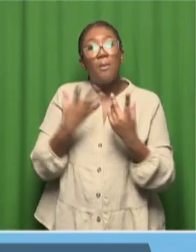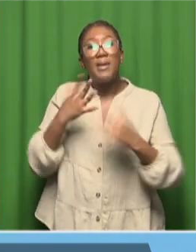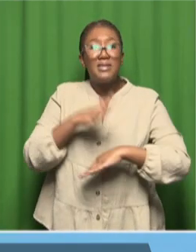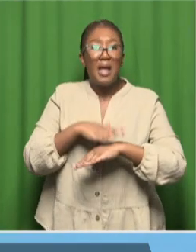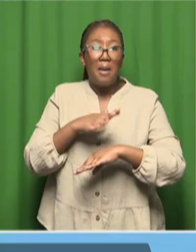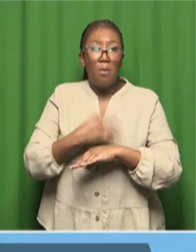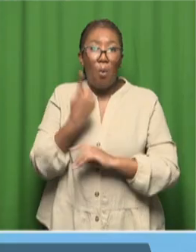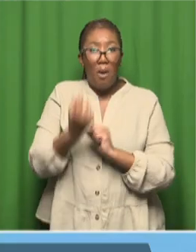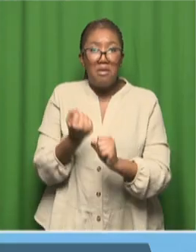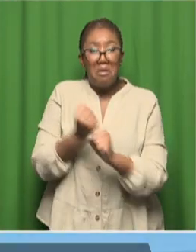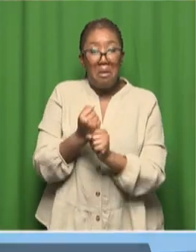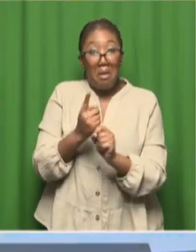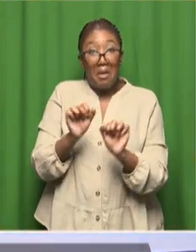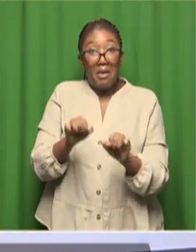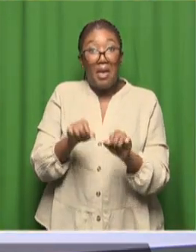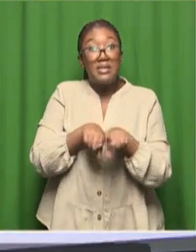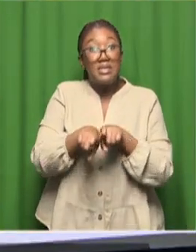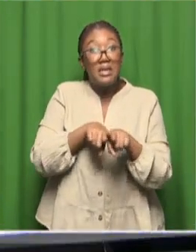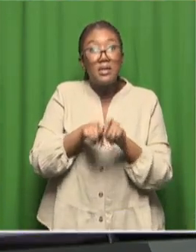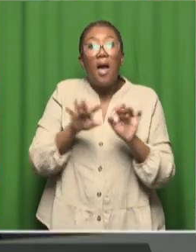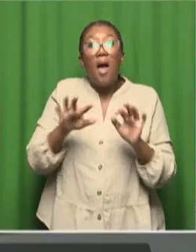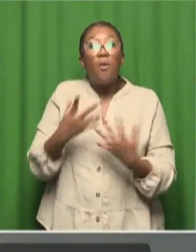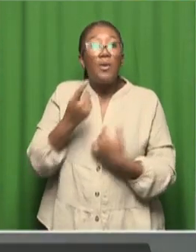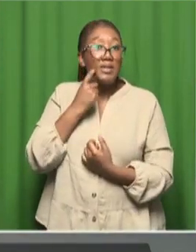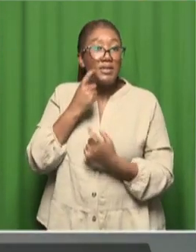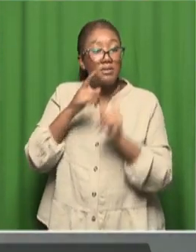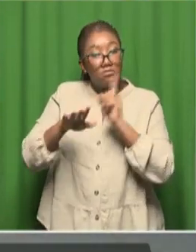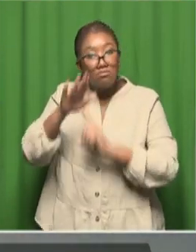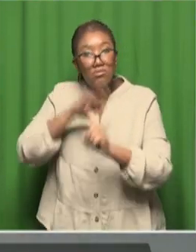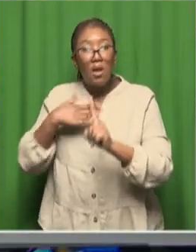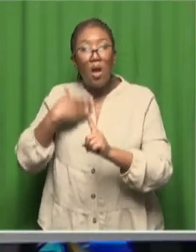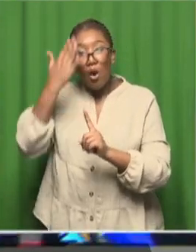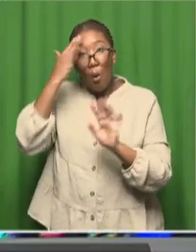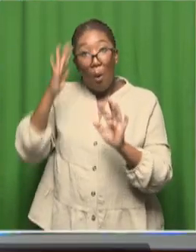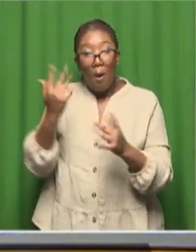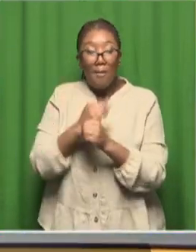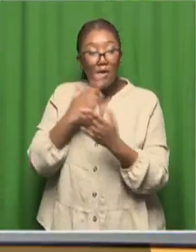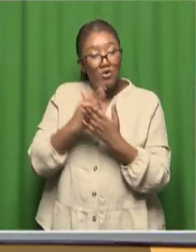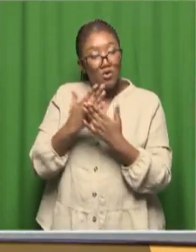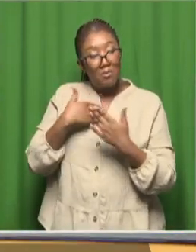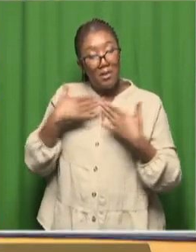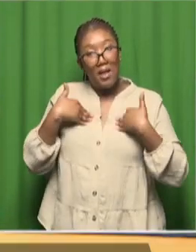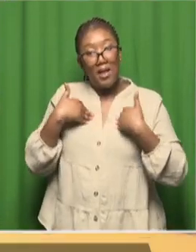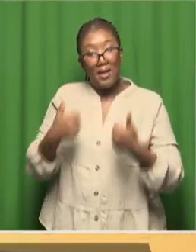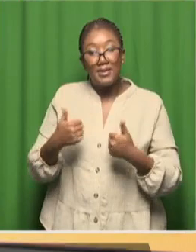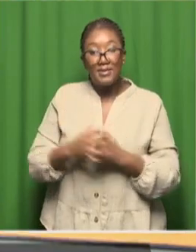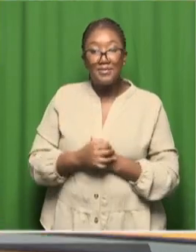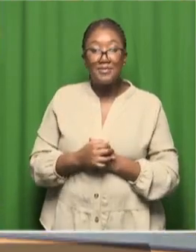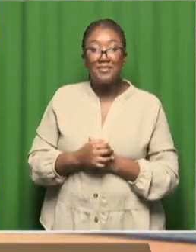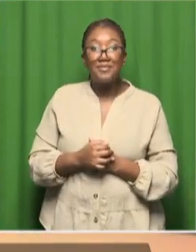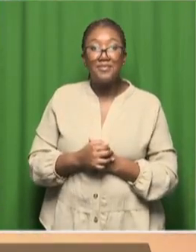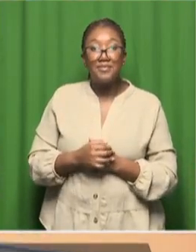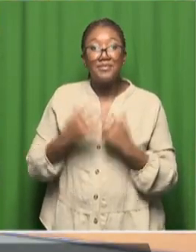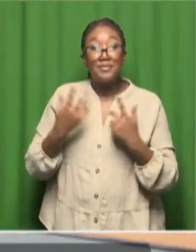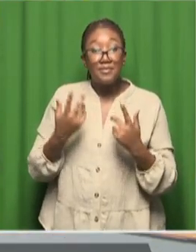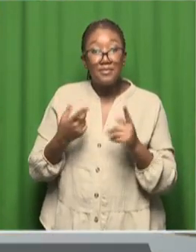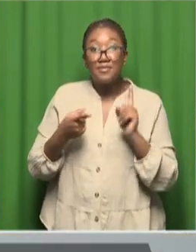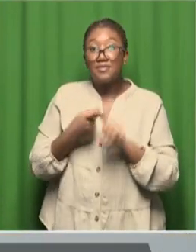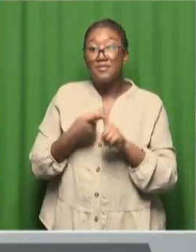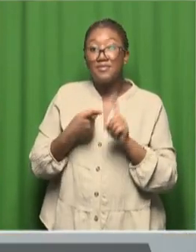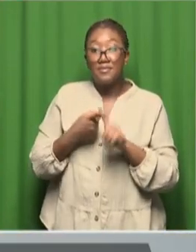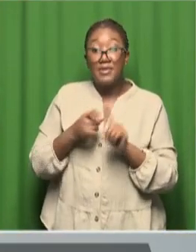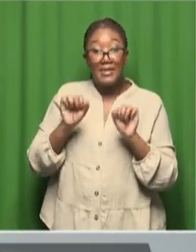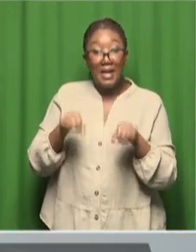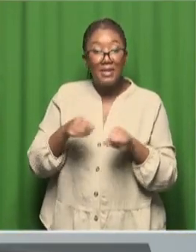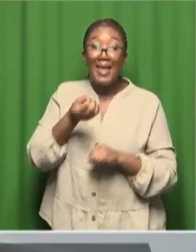would be the easiest way to make sure that you're in good health? So all the diets and lifestyle measures should be